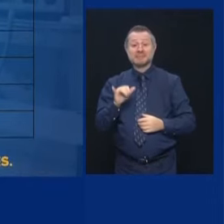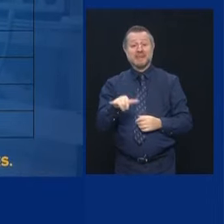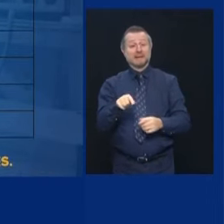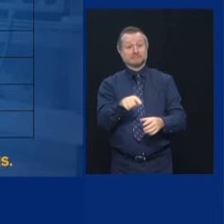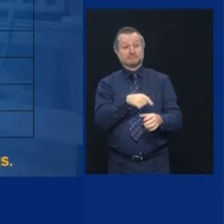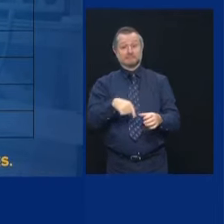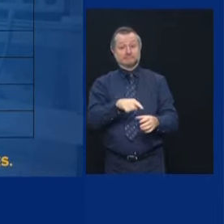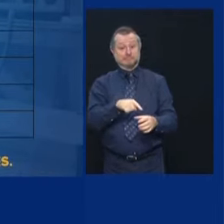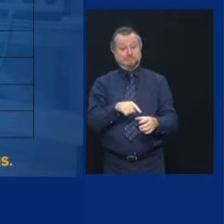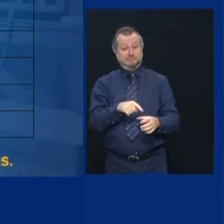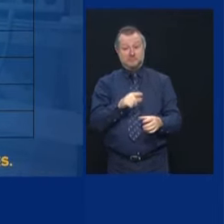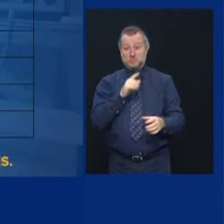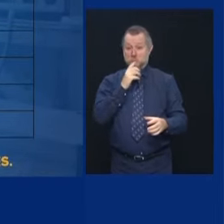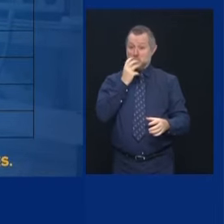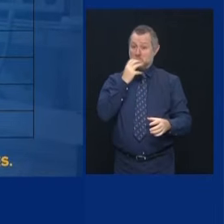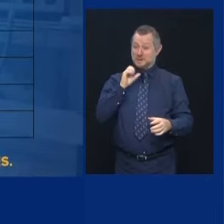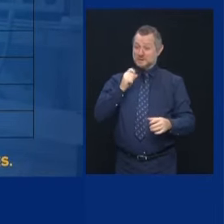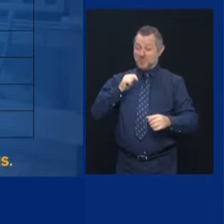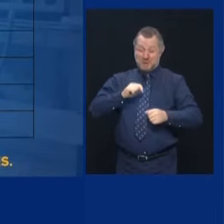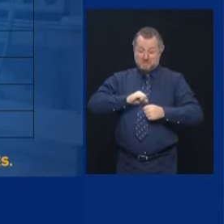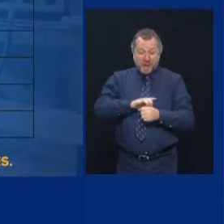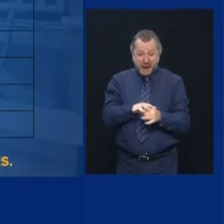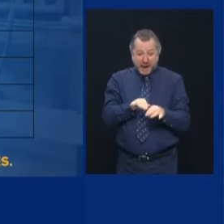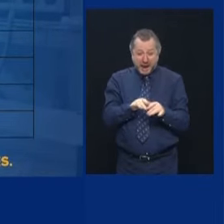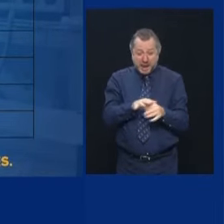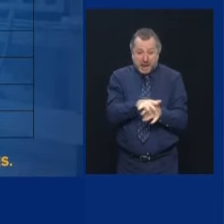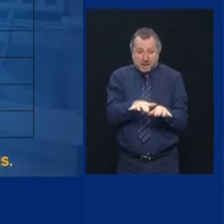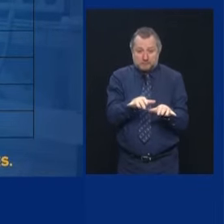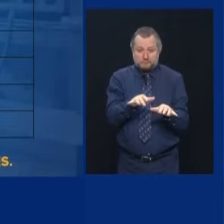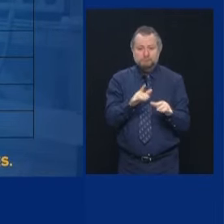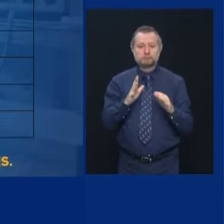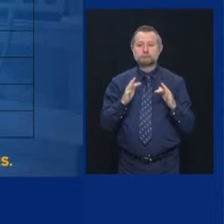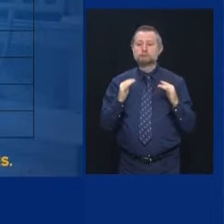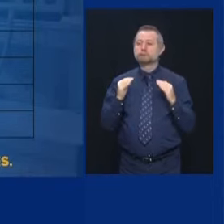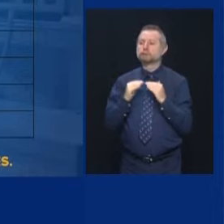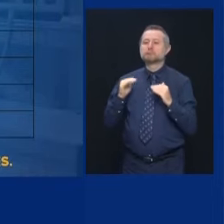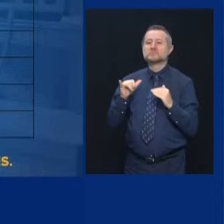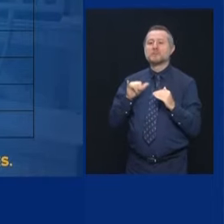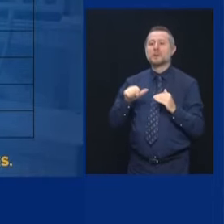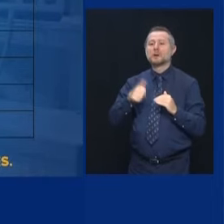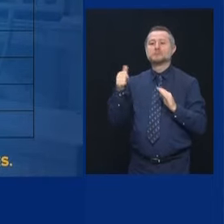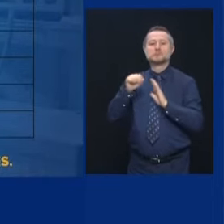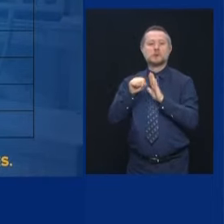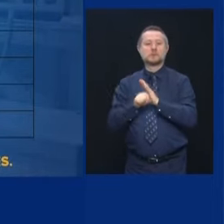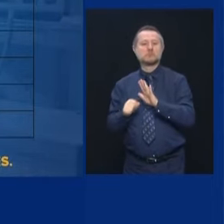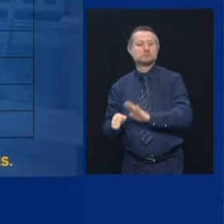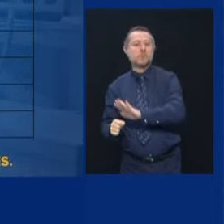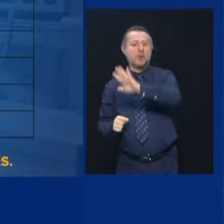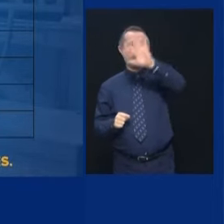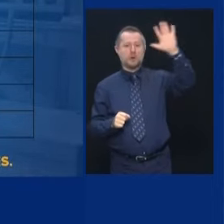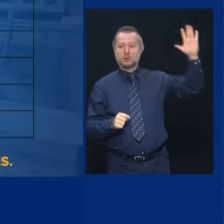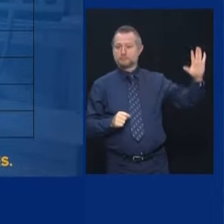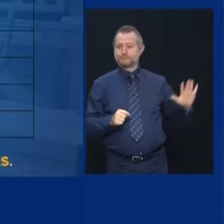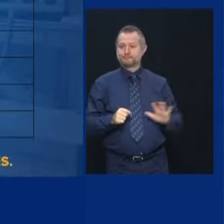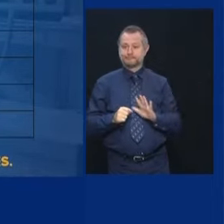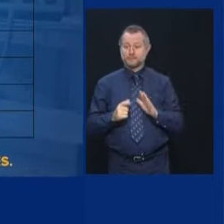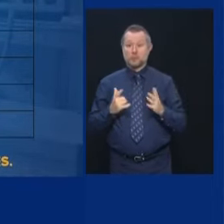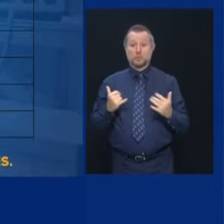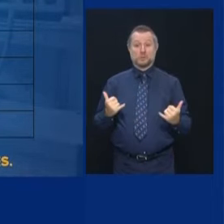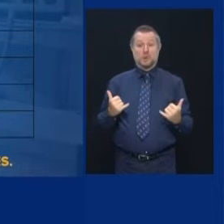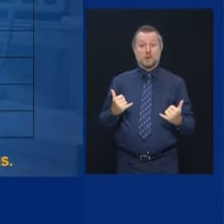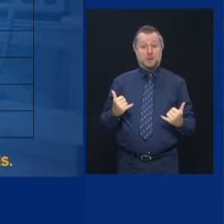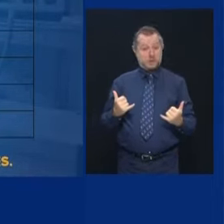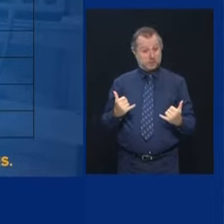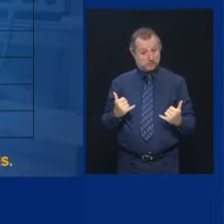are right now. And you'll see it in some of the numbers. Statewide positivity rate is